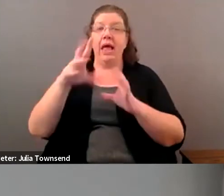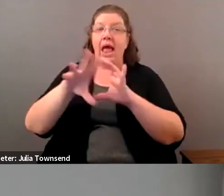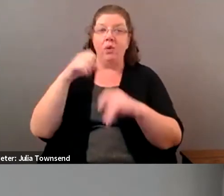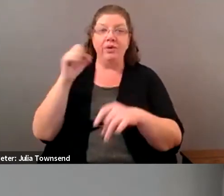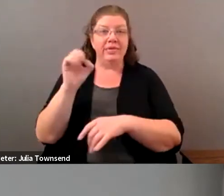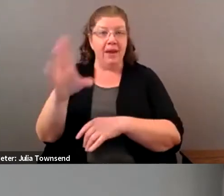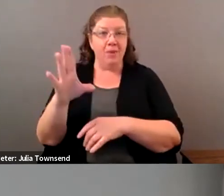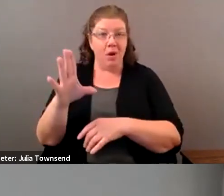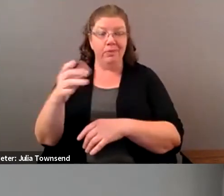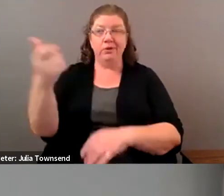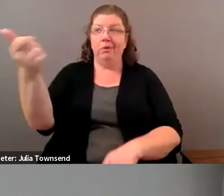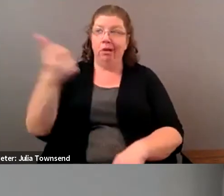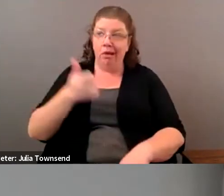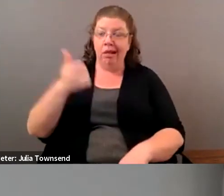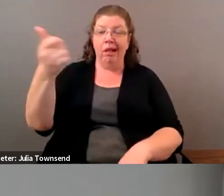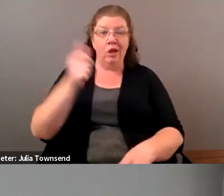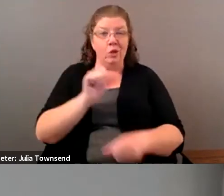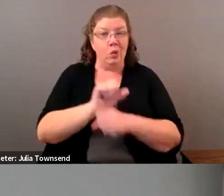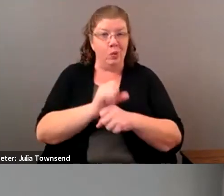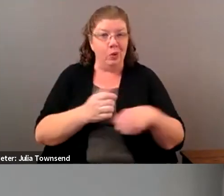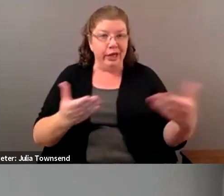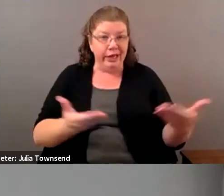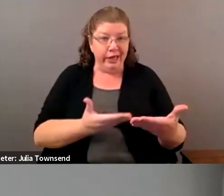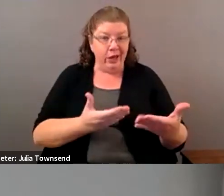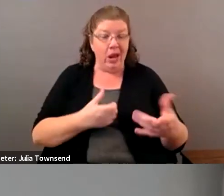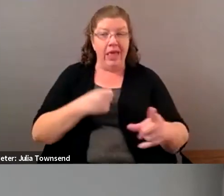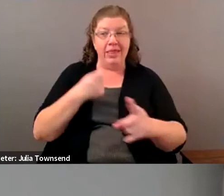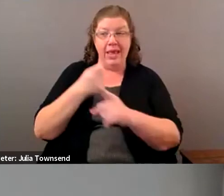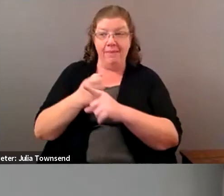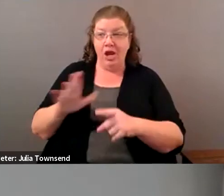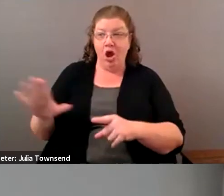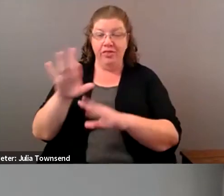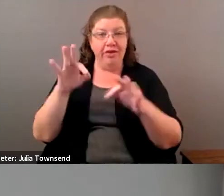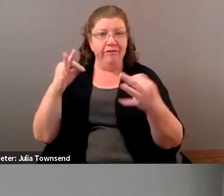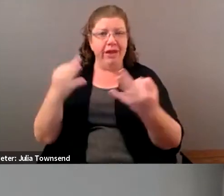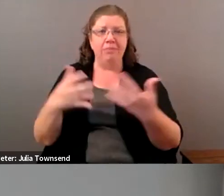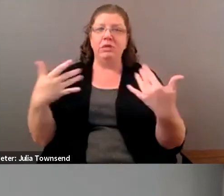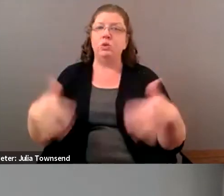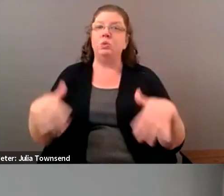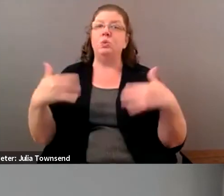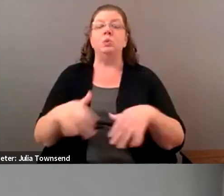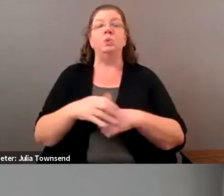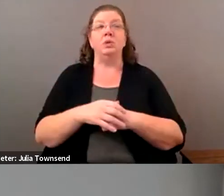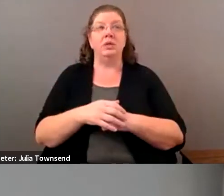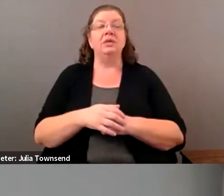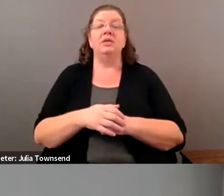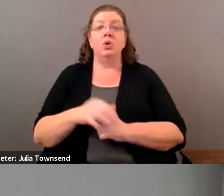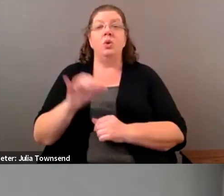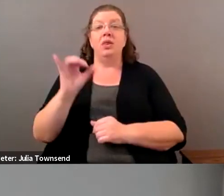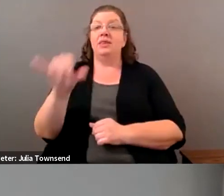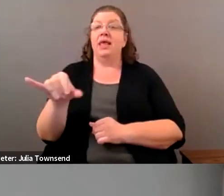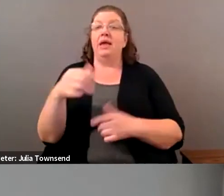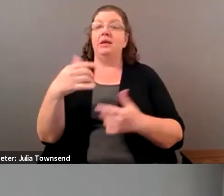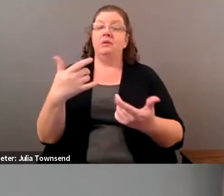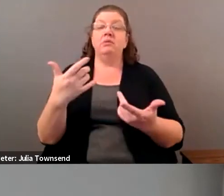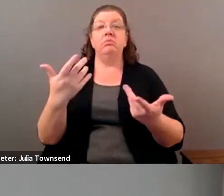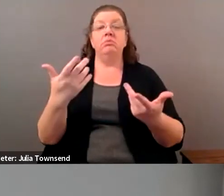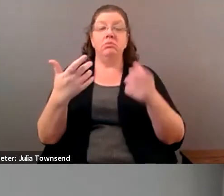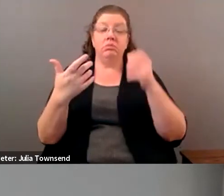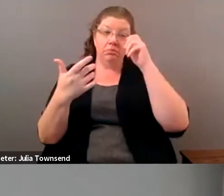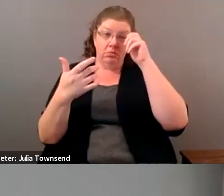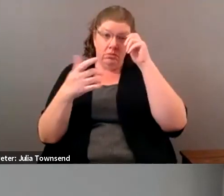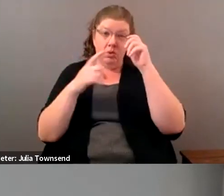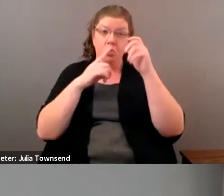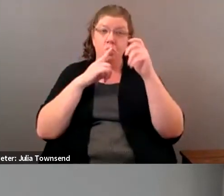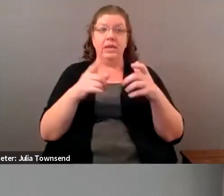Barbara to come and work here, and the impact on their families. So of course that, that is of